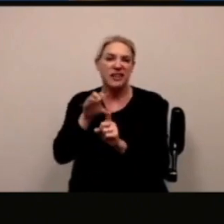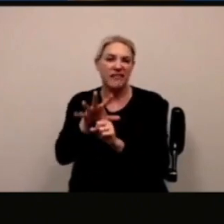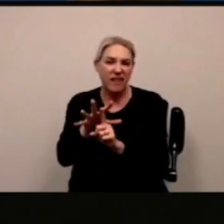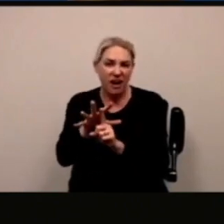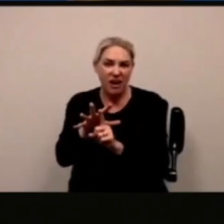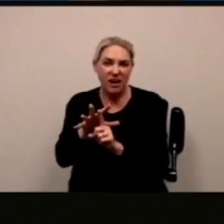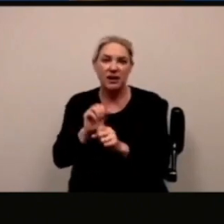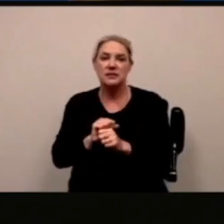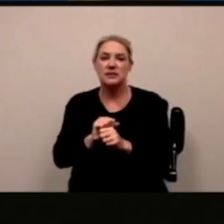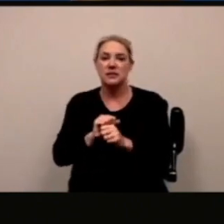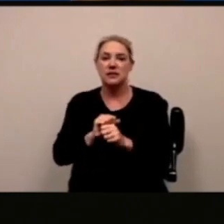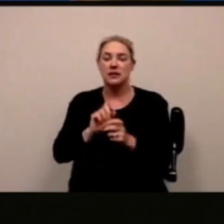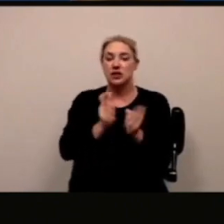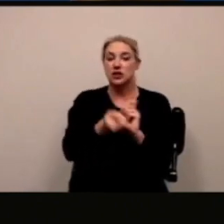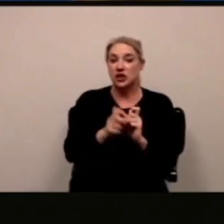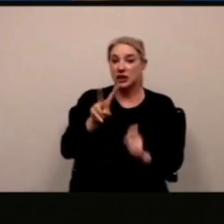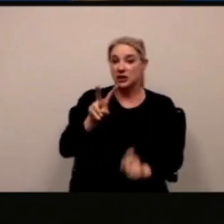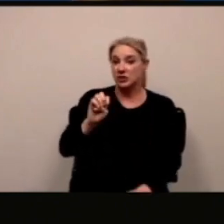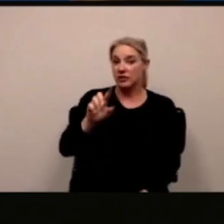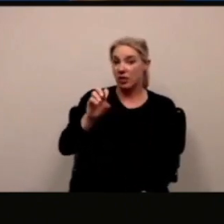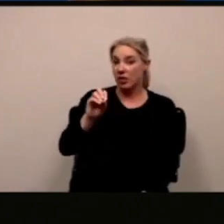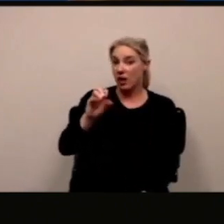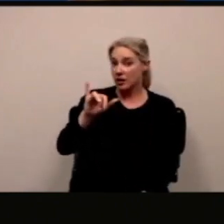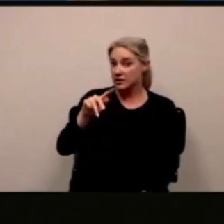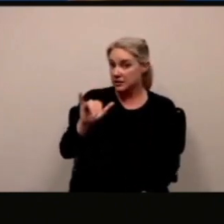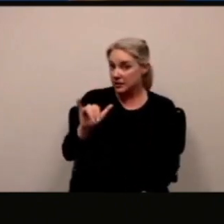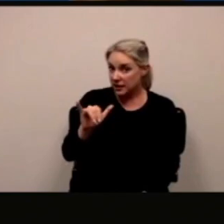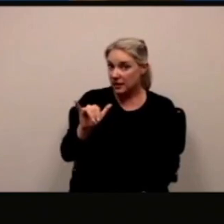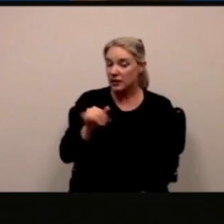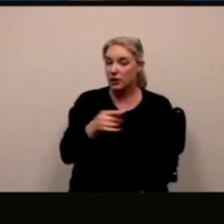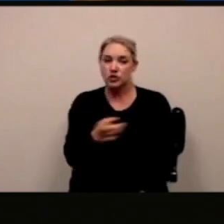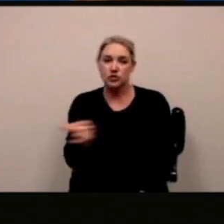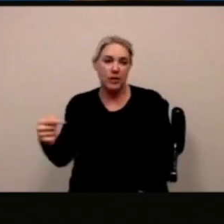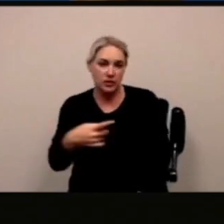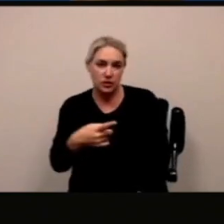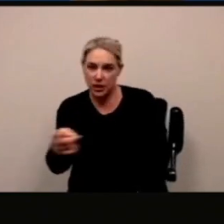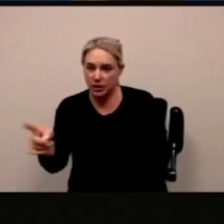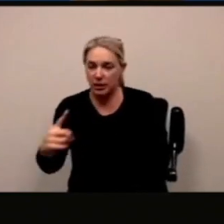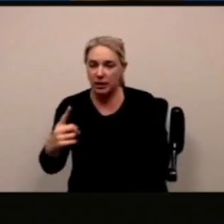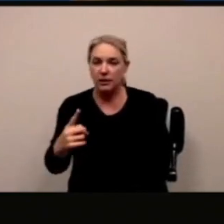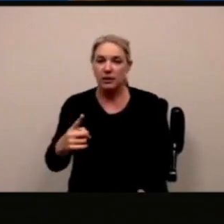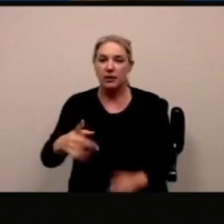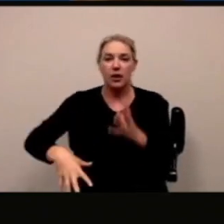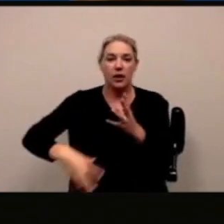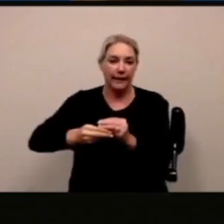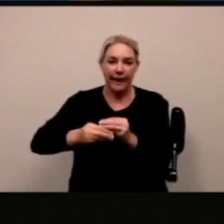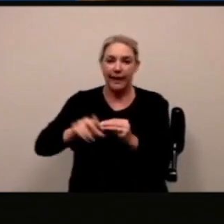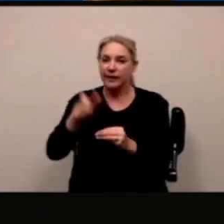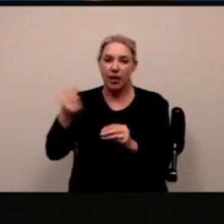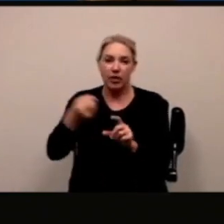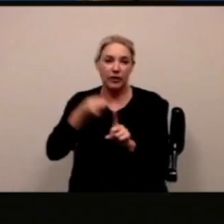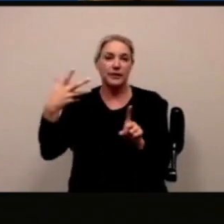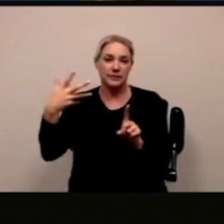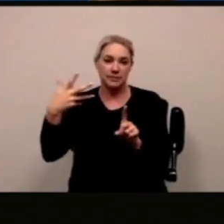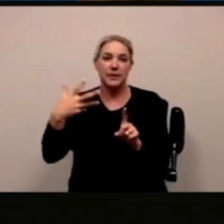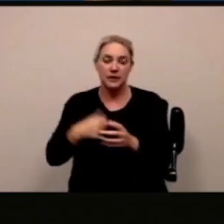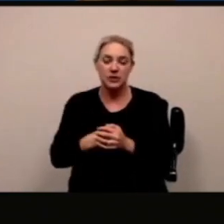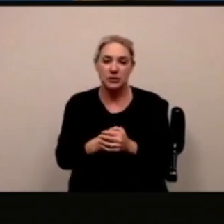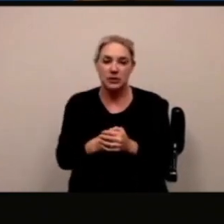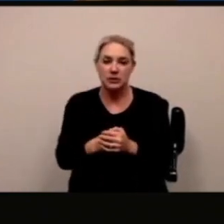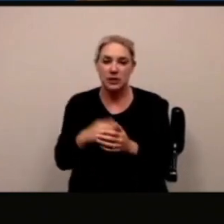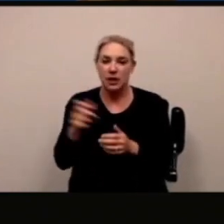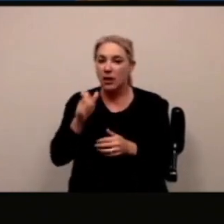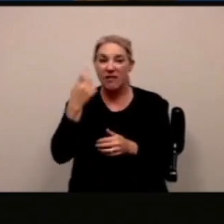velocity or direction, or combining it with other extensions to make some really awesome other kinds of projects